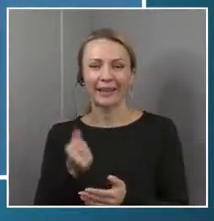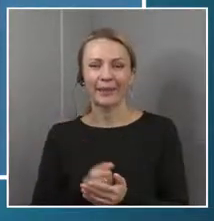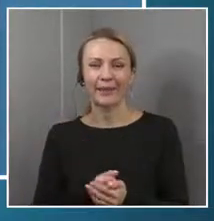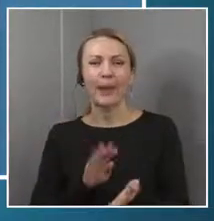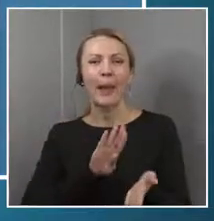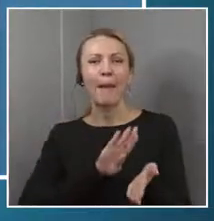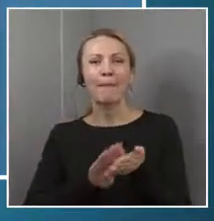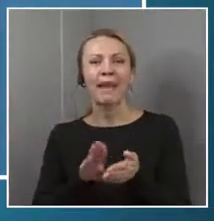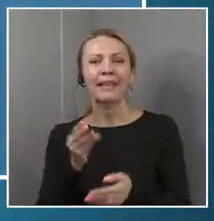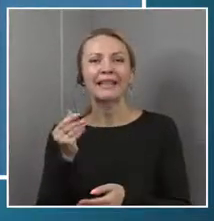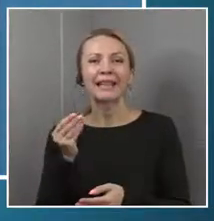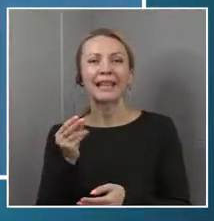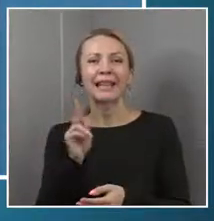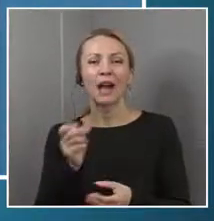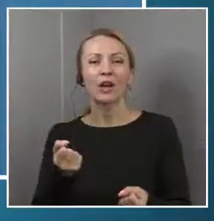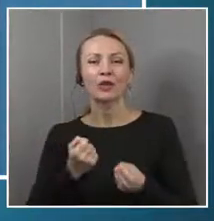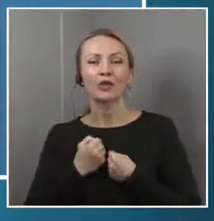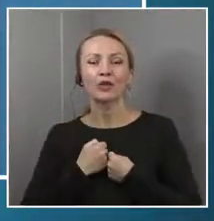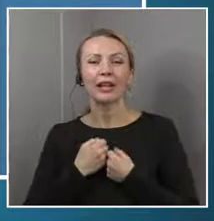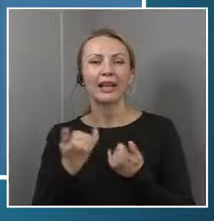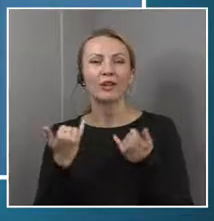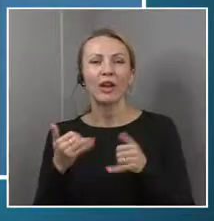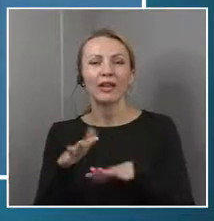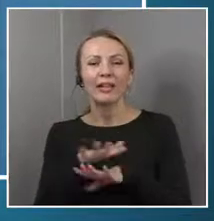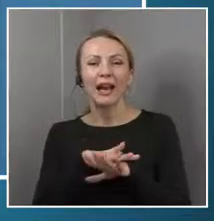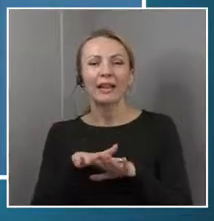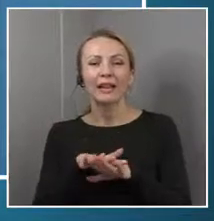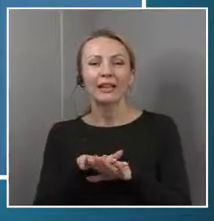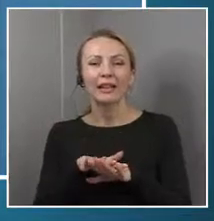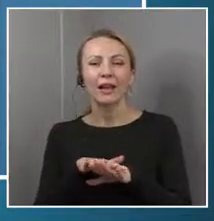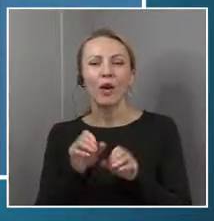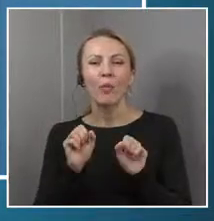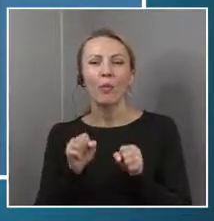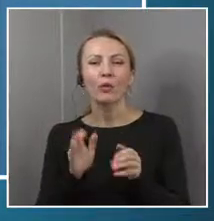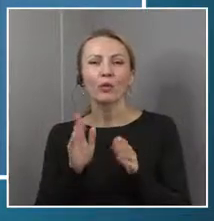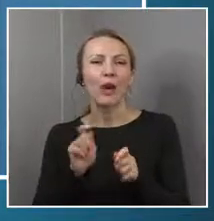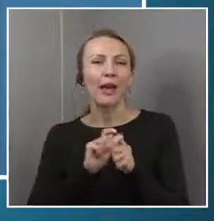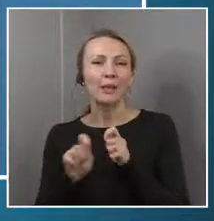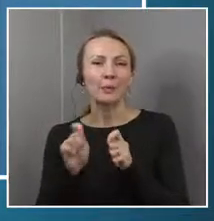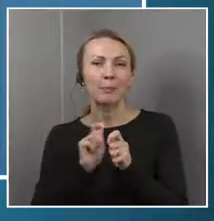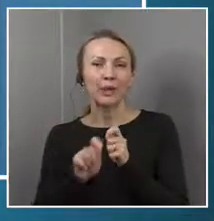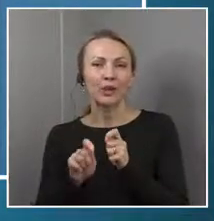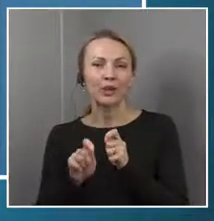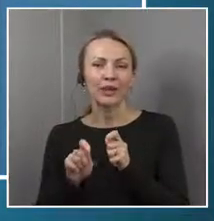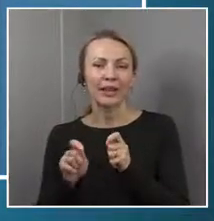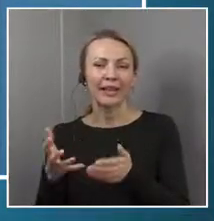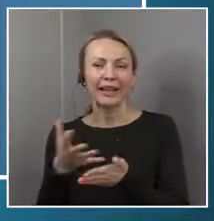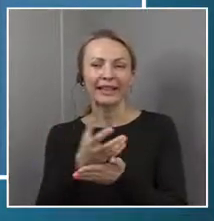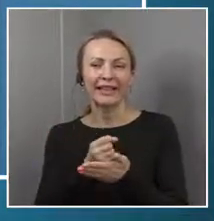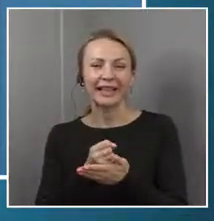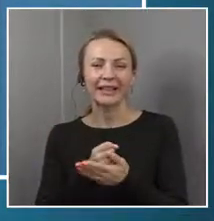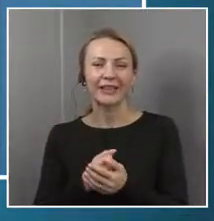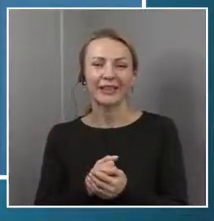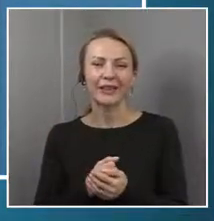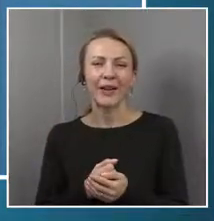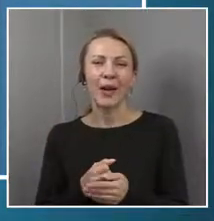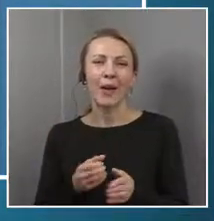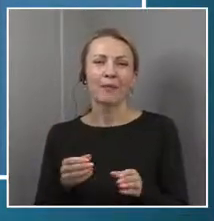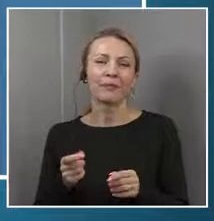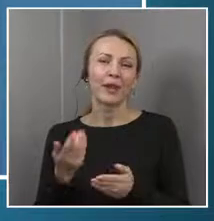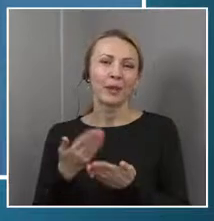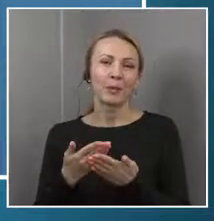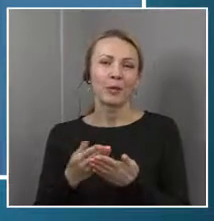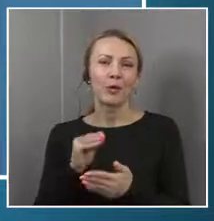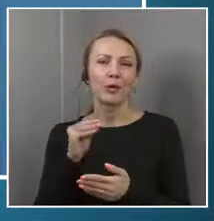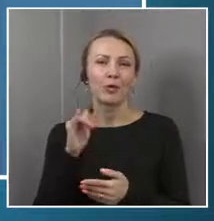money. Unfortunately, in our today's market, if you have no money, the only thing you can